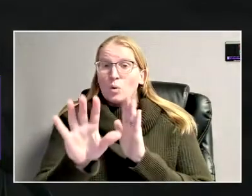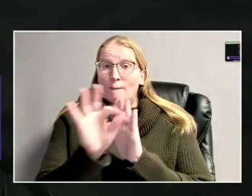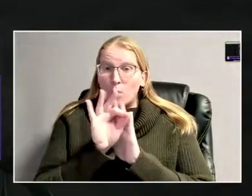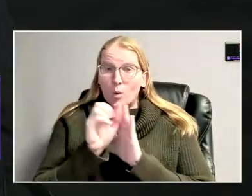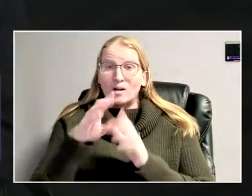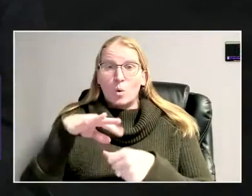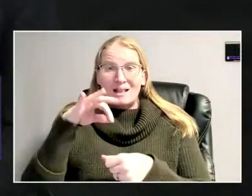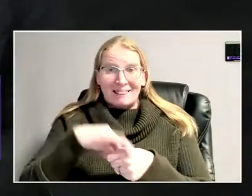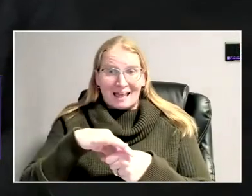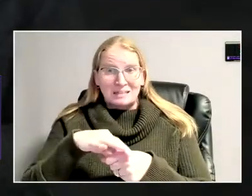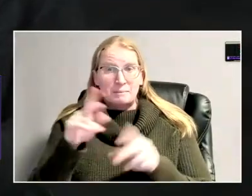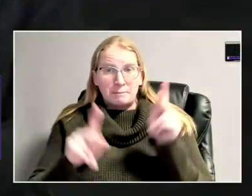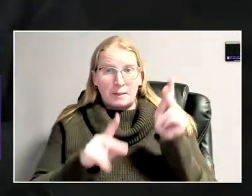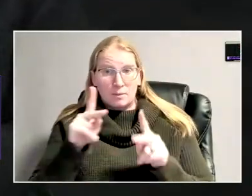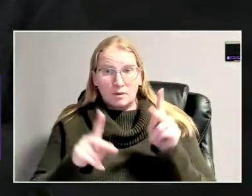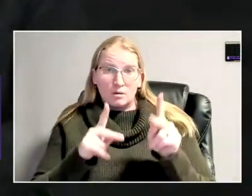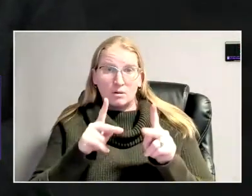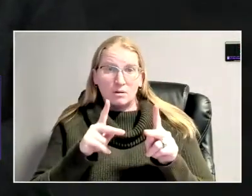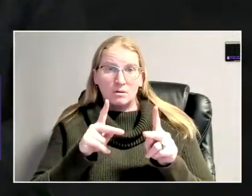the